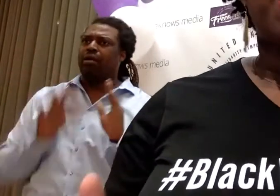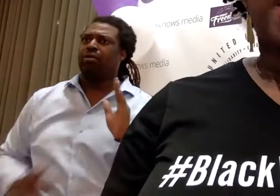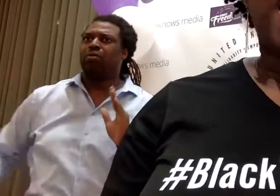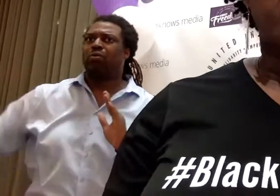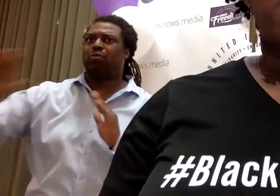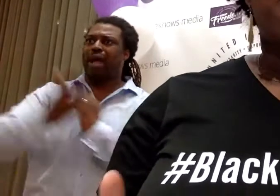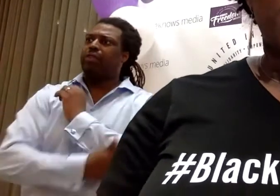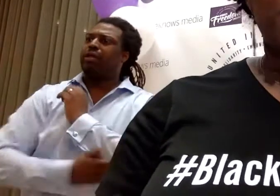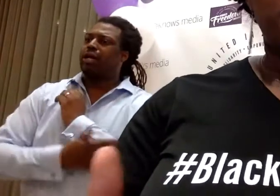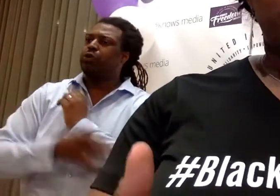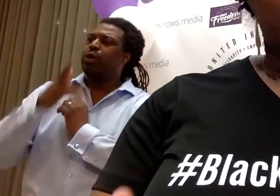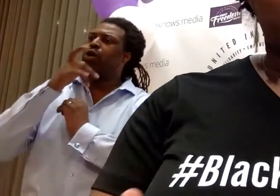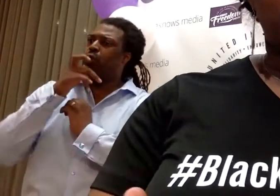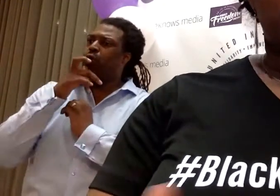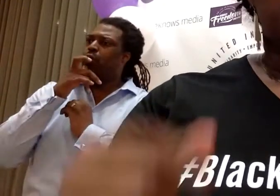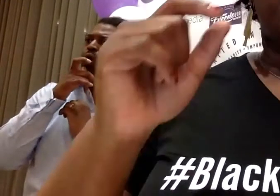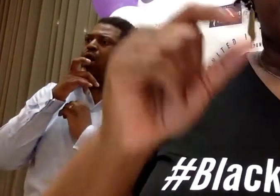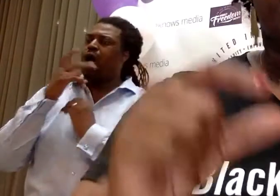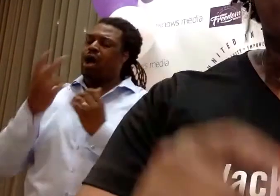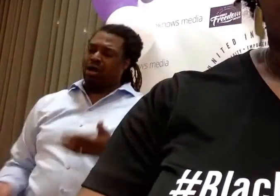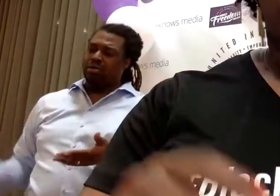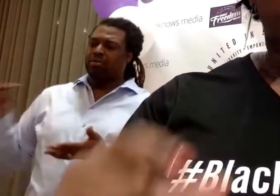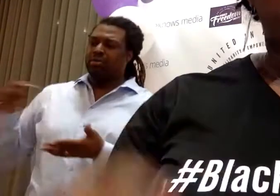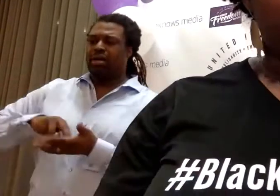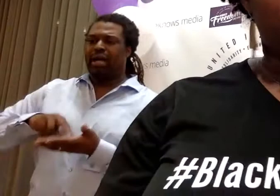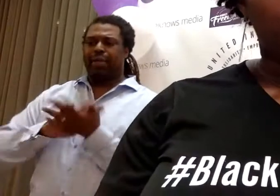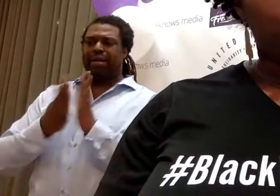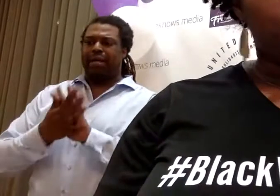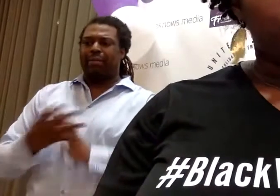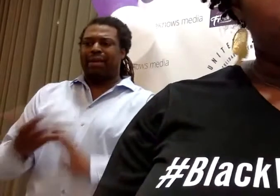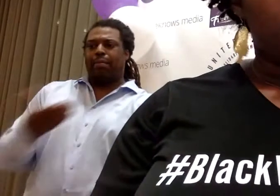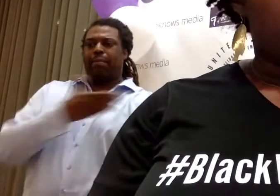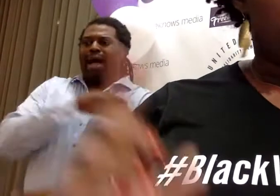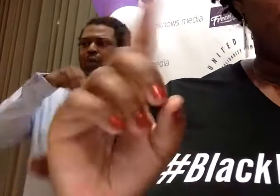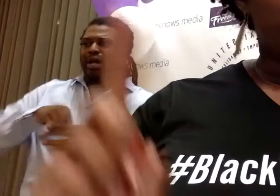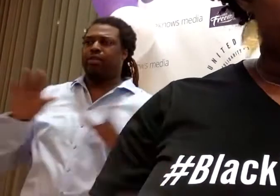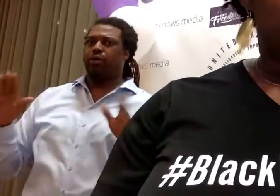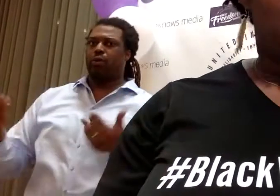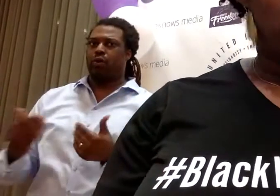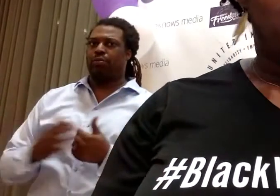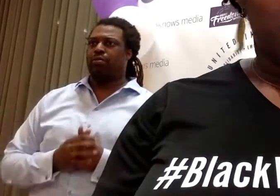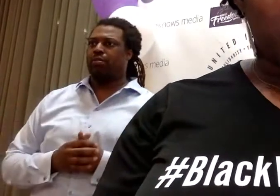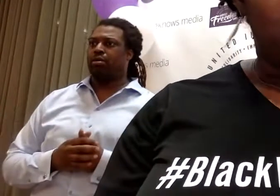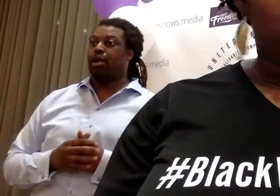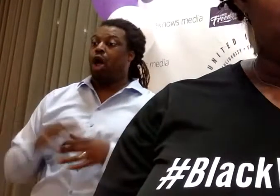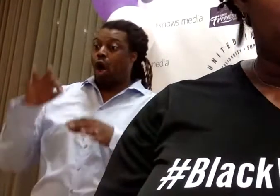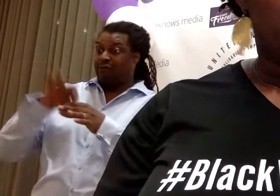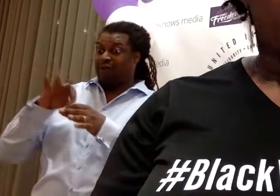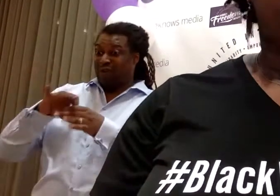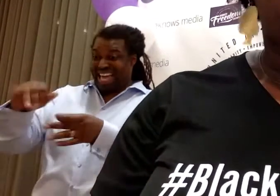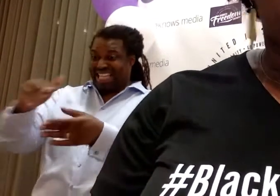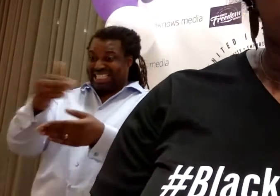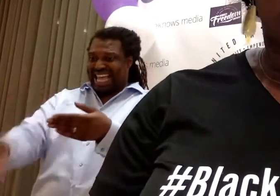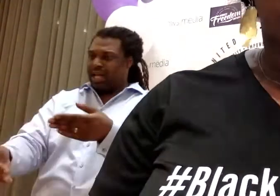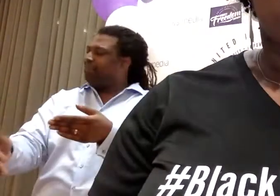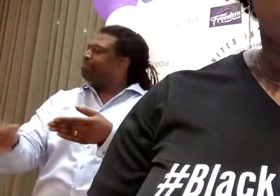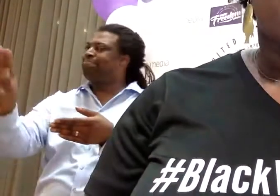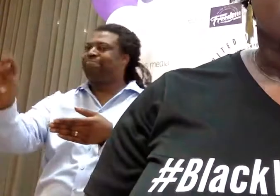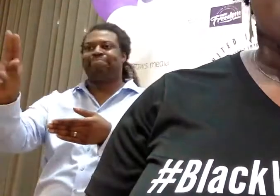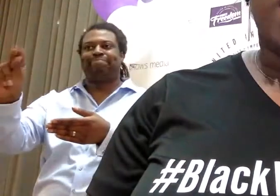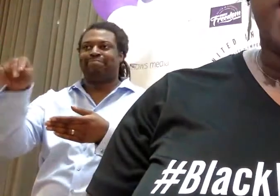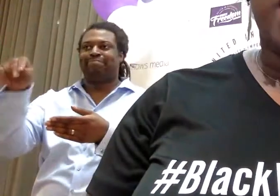who are stepping out from themselves to be the power in the room. Our votes are not the end, they are the